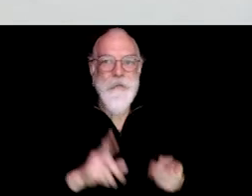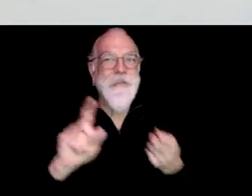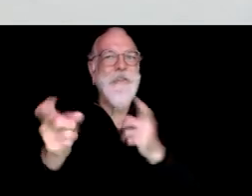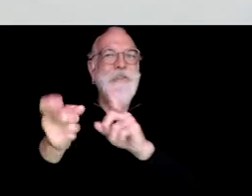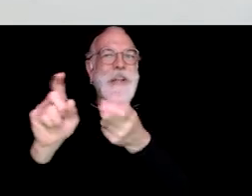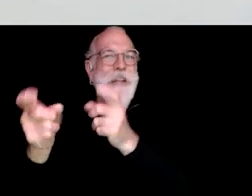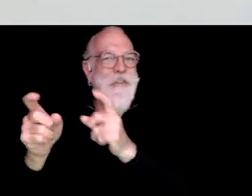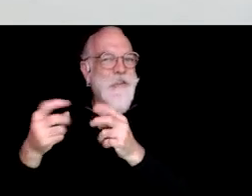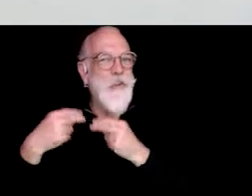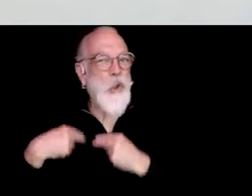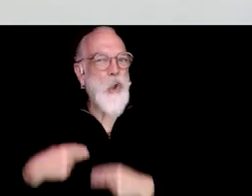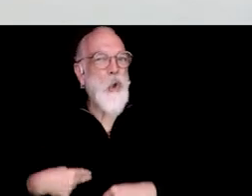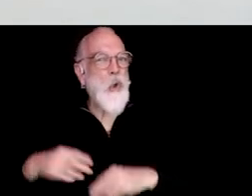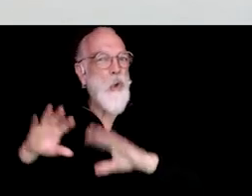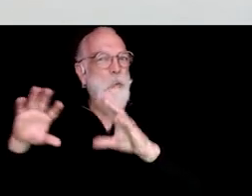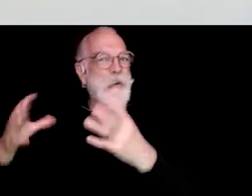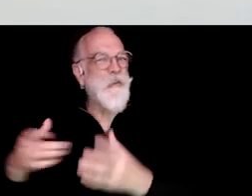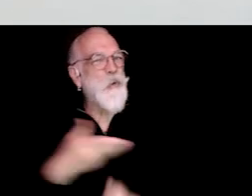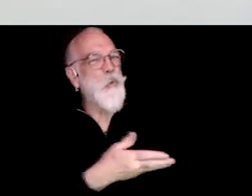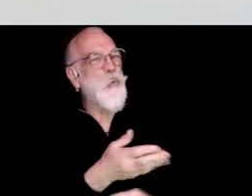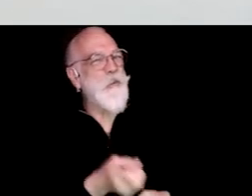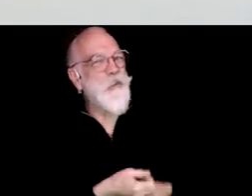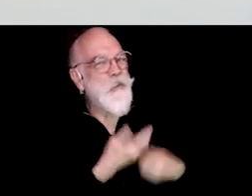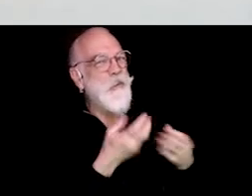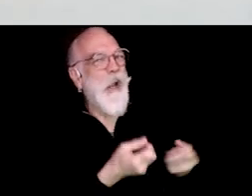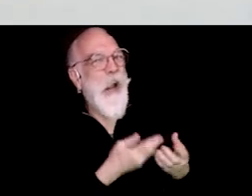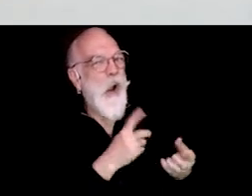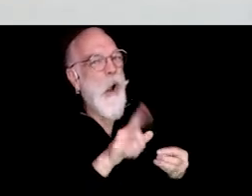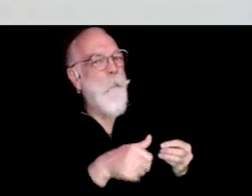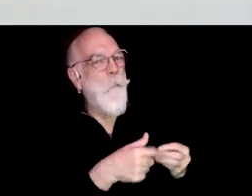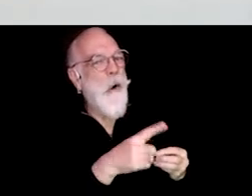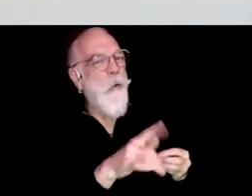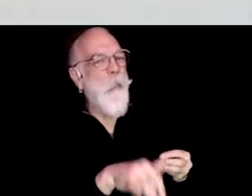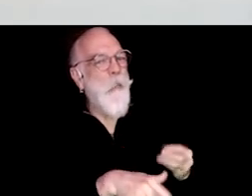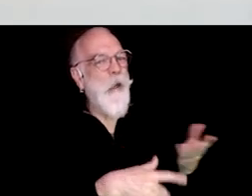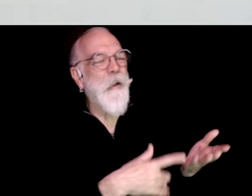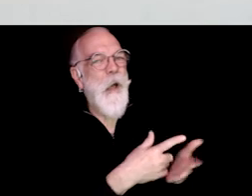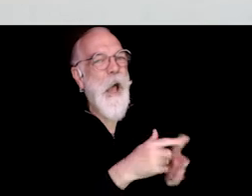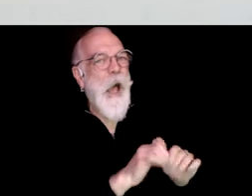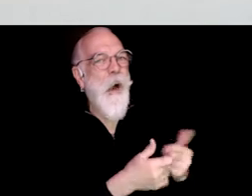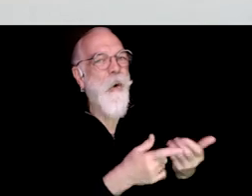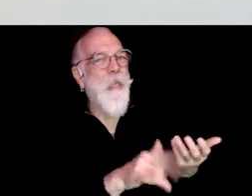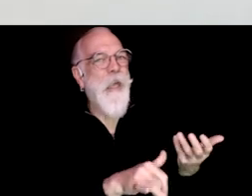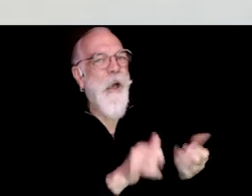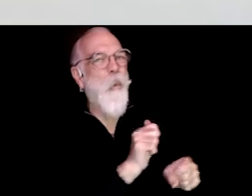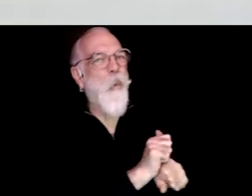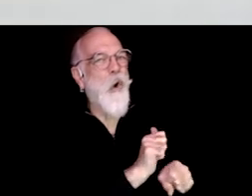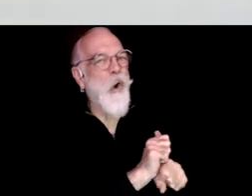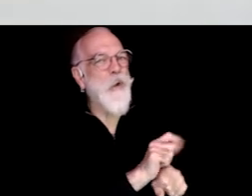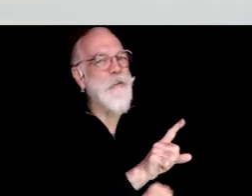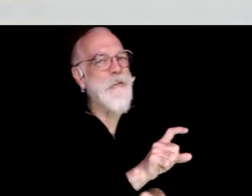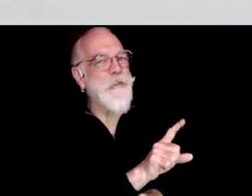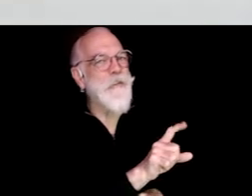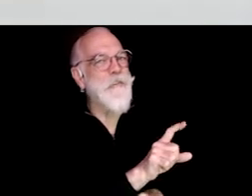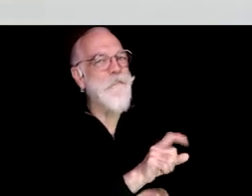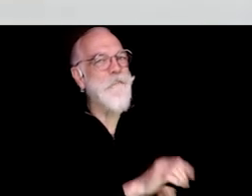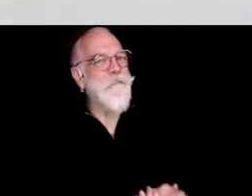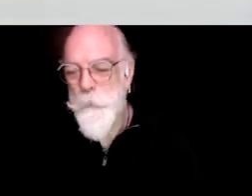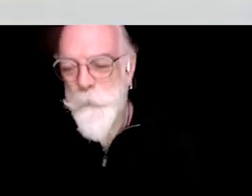humanity. And I was wondering if you would share a little bit about how that could work.